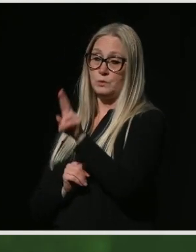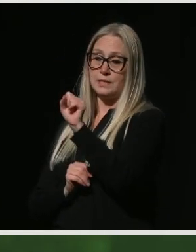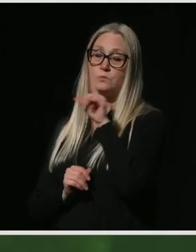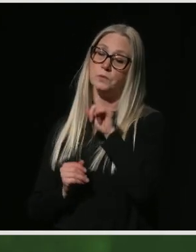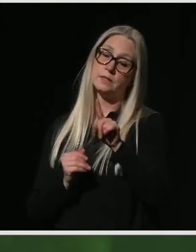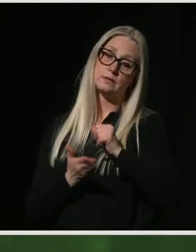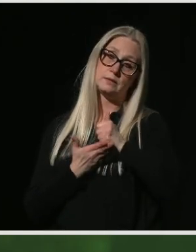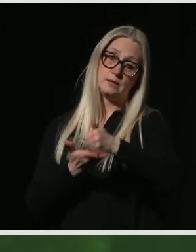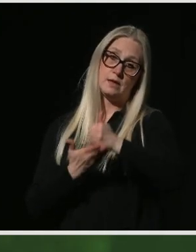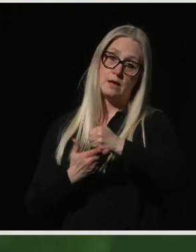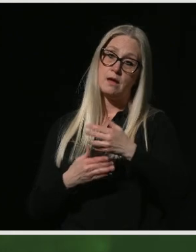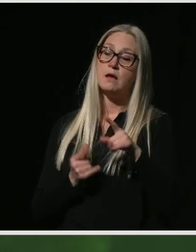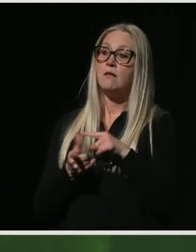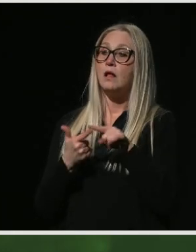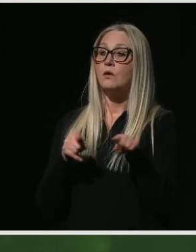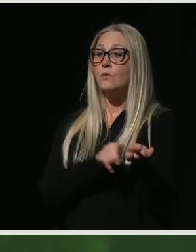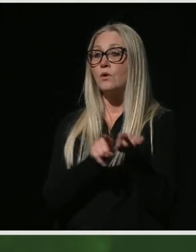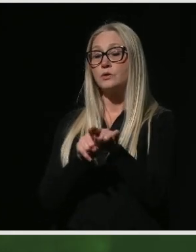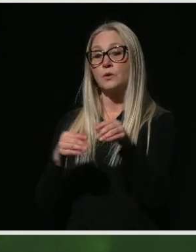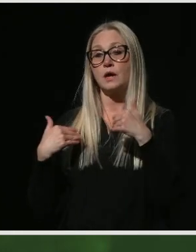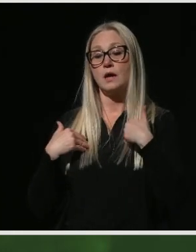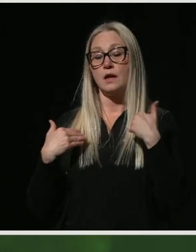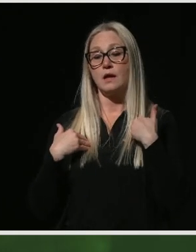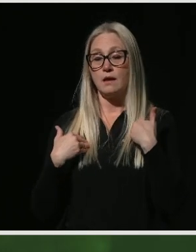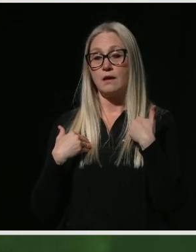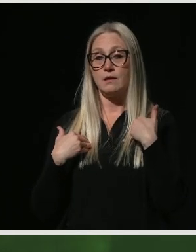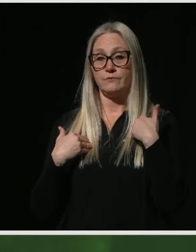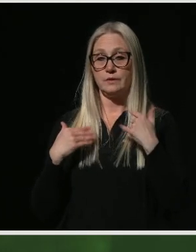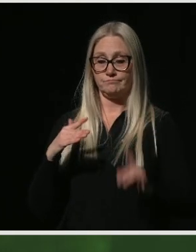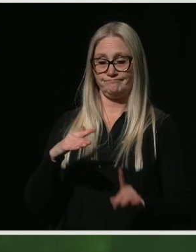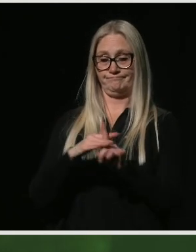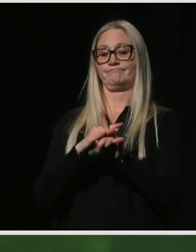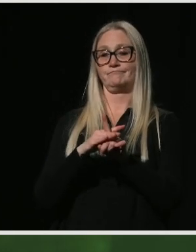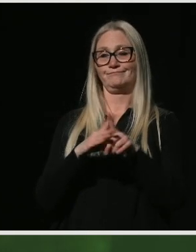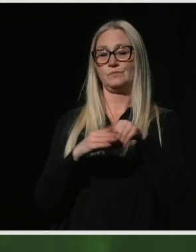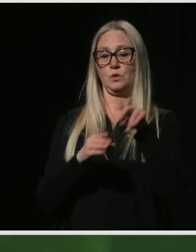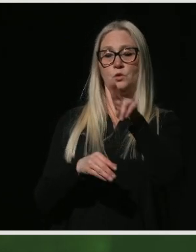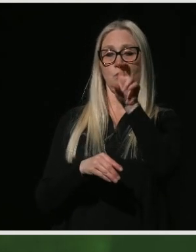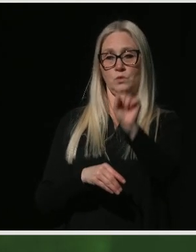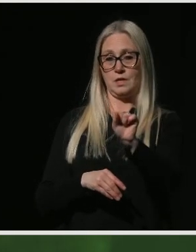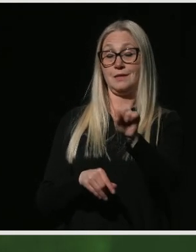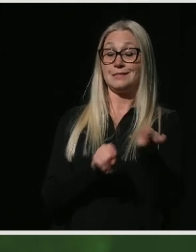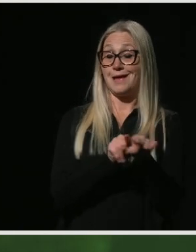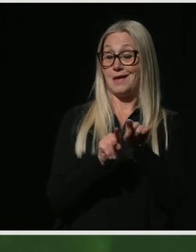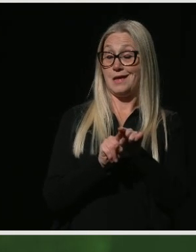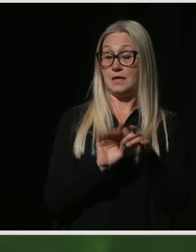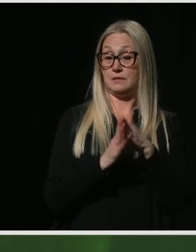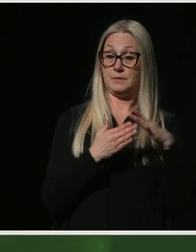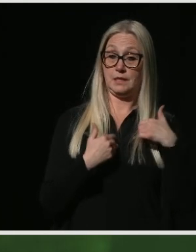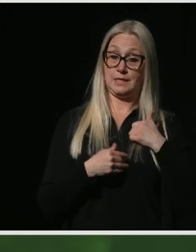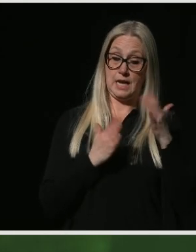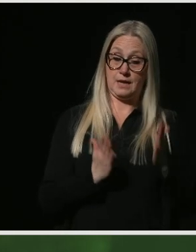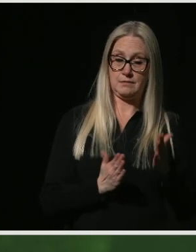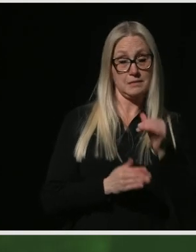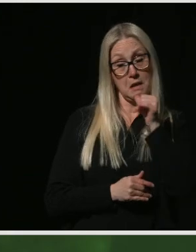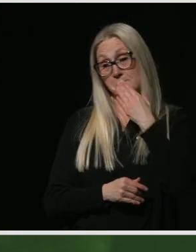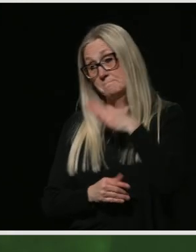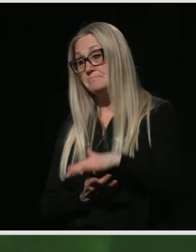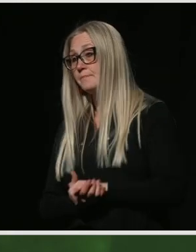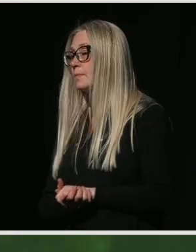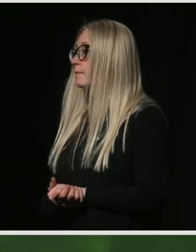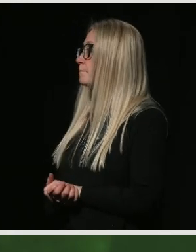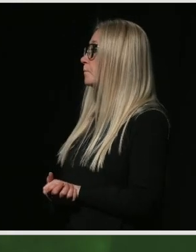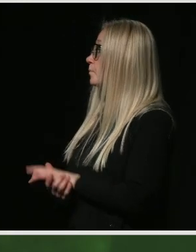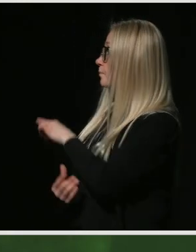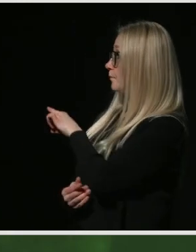As well as having a US present as a Canadian company recently isn't too bad of an idea. So this is our concrete